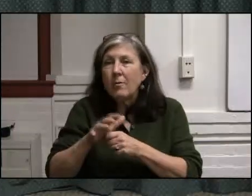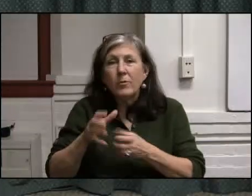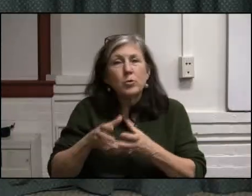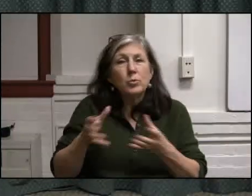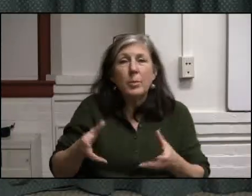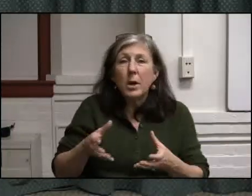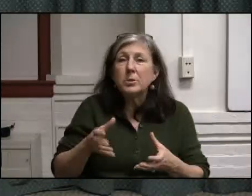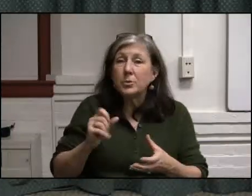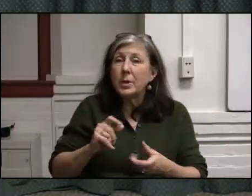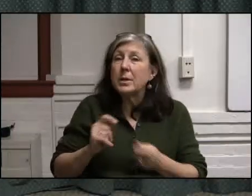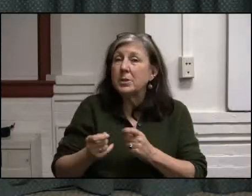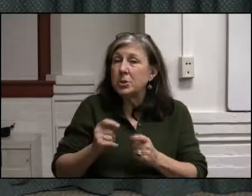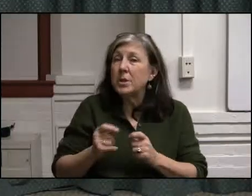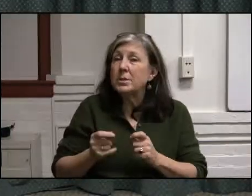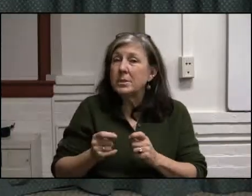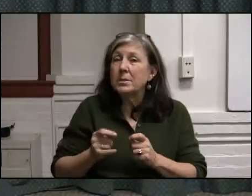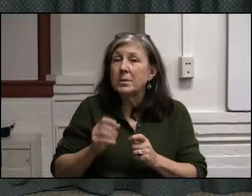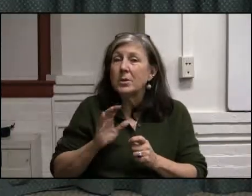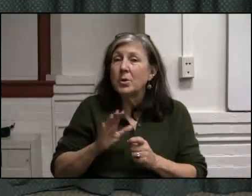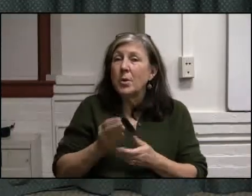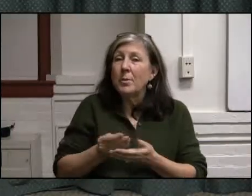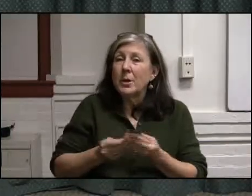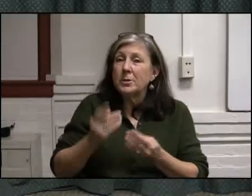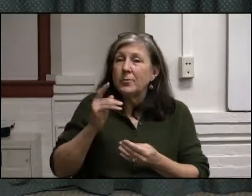be adjusted in your recommended budget to the